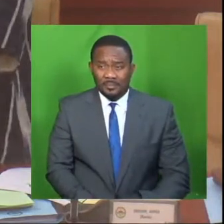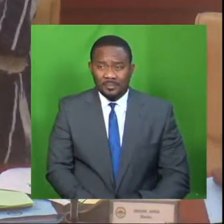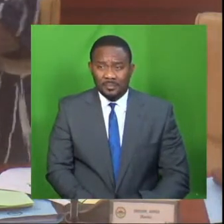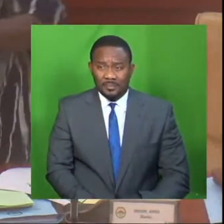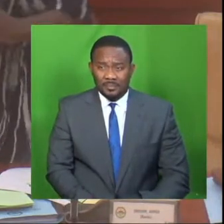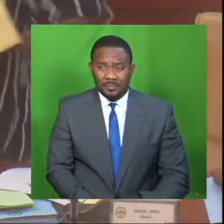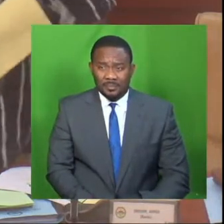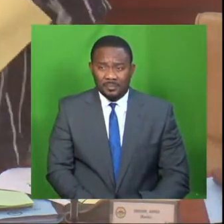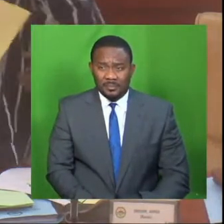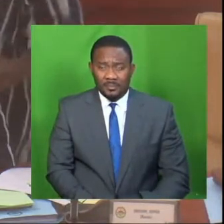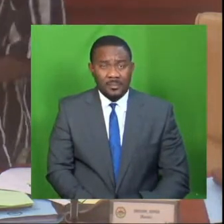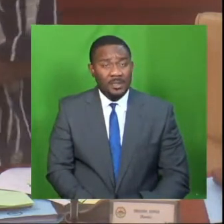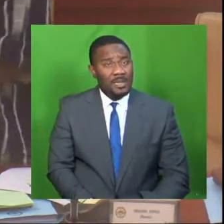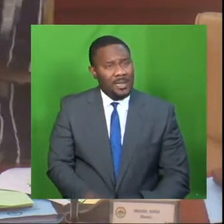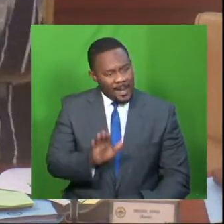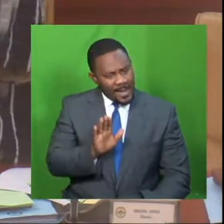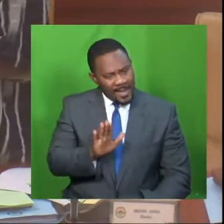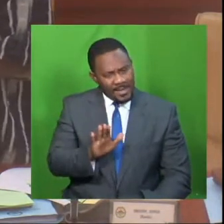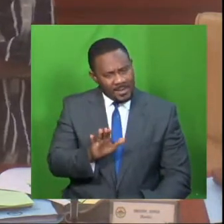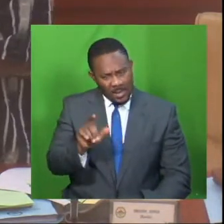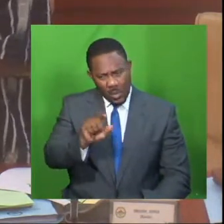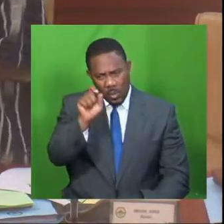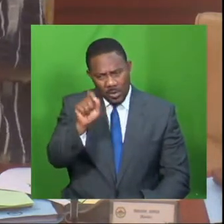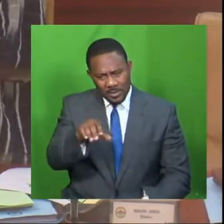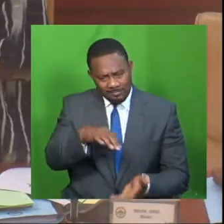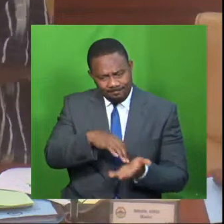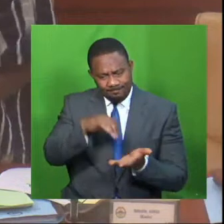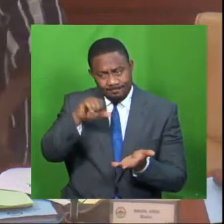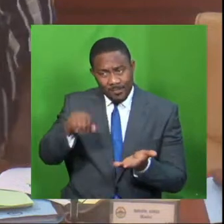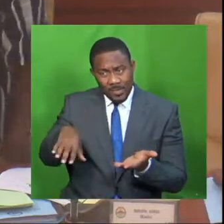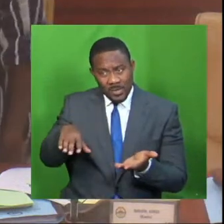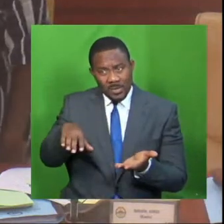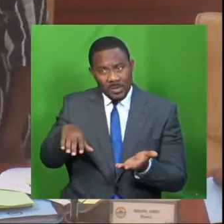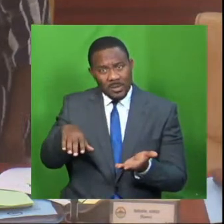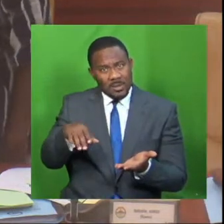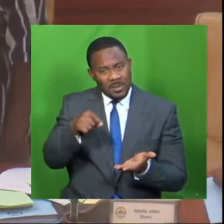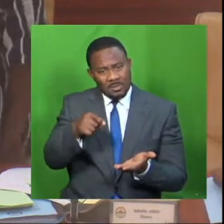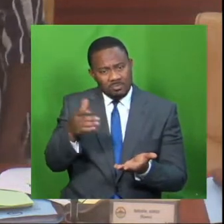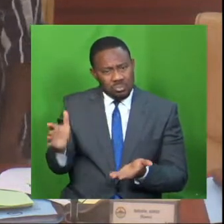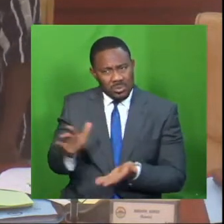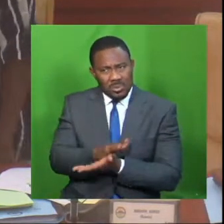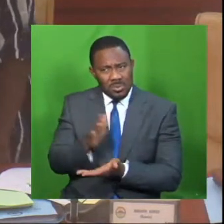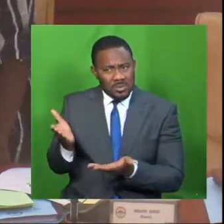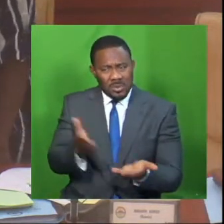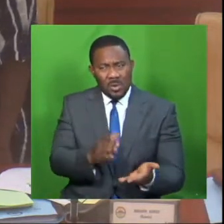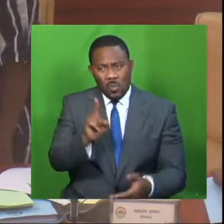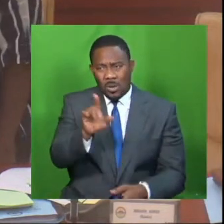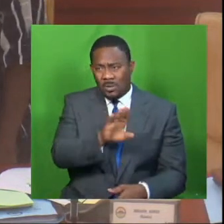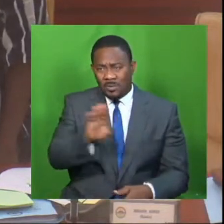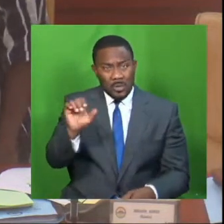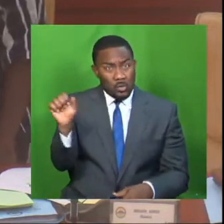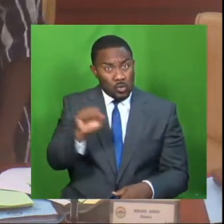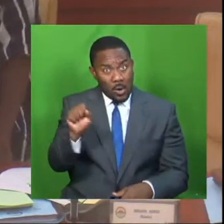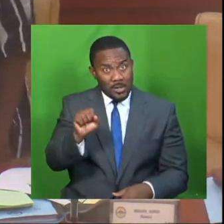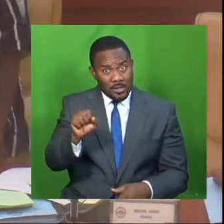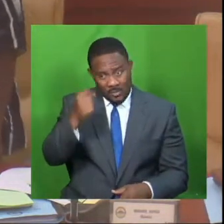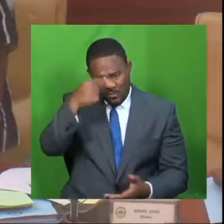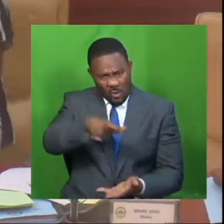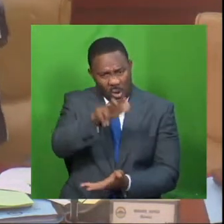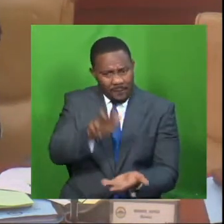10. So they were asking, is the Minister for Finance coming? I said, I'm a leader, but I'm not aware. But all I know is that the business statement says